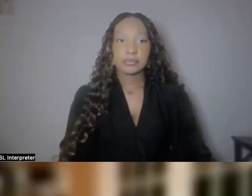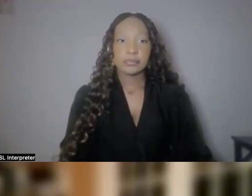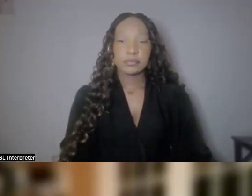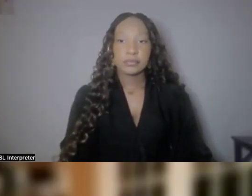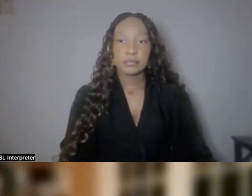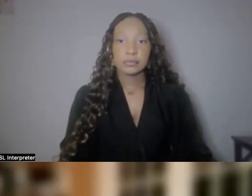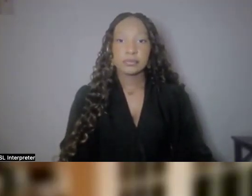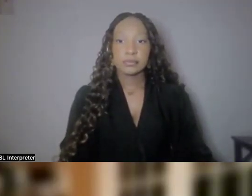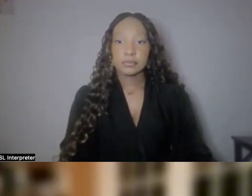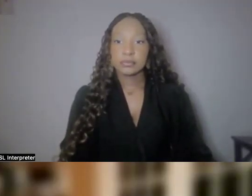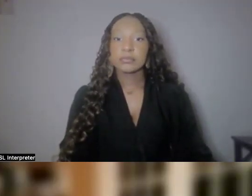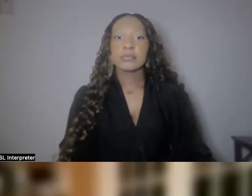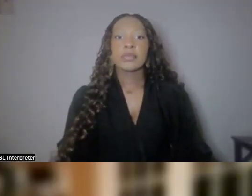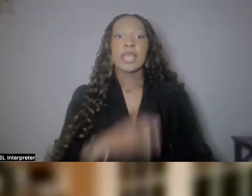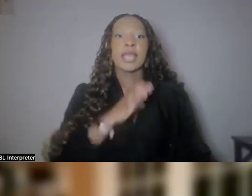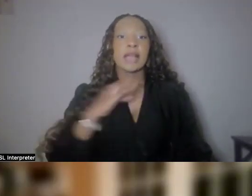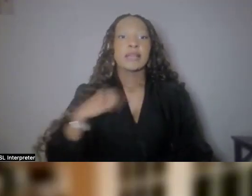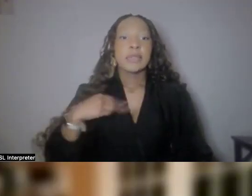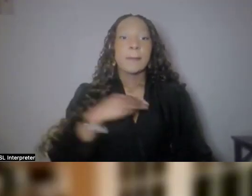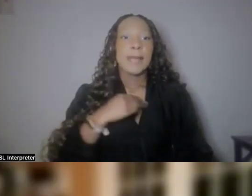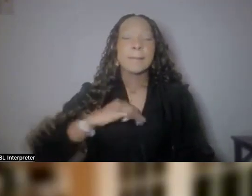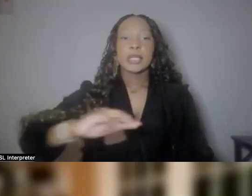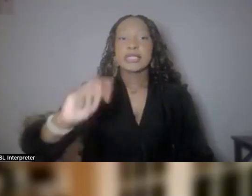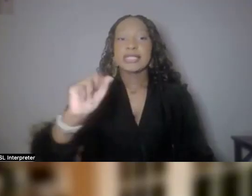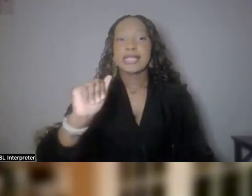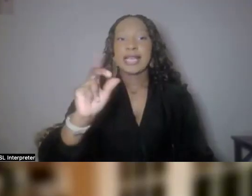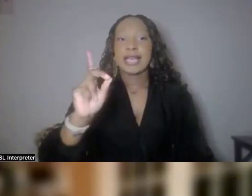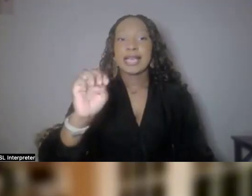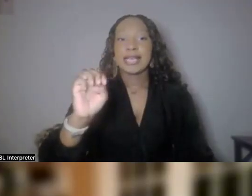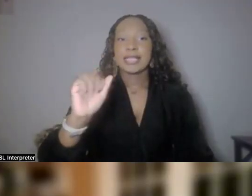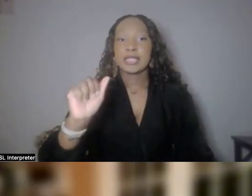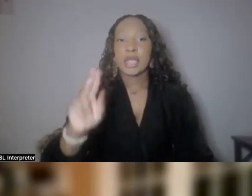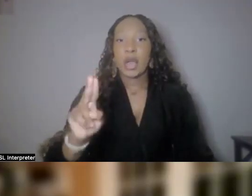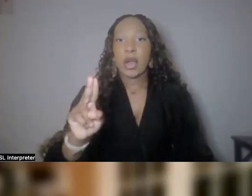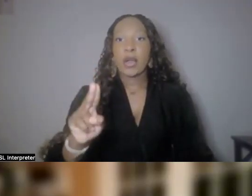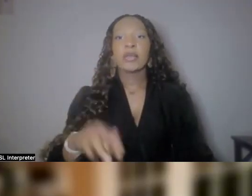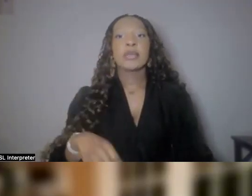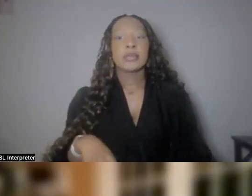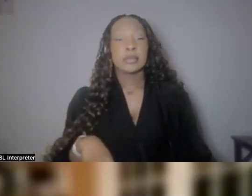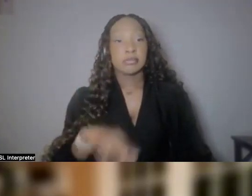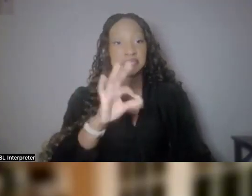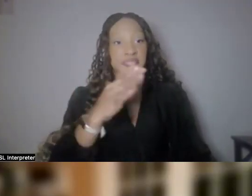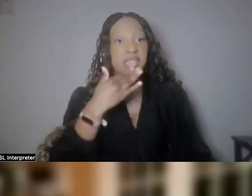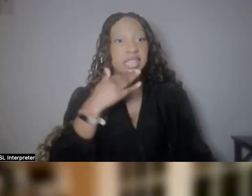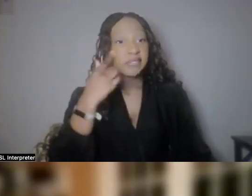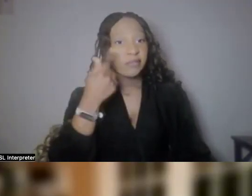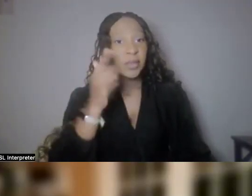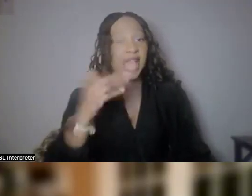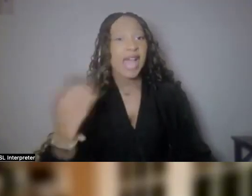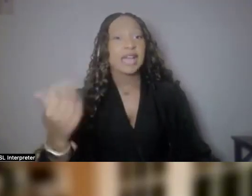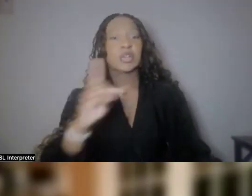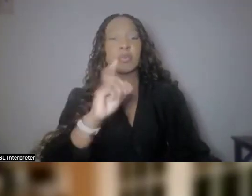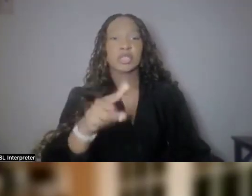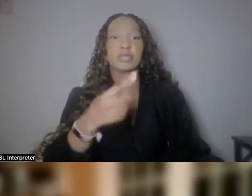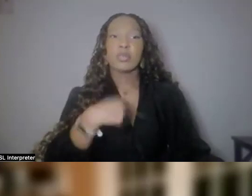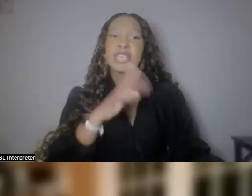I'll start. Yeah, Councilmember Nadeau. Okay. I thank you for that question, because we've talked about a lot